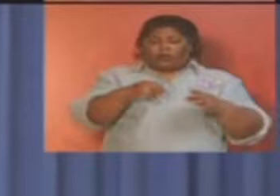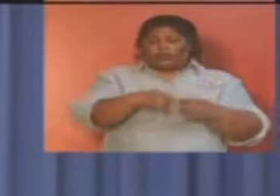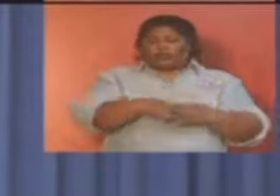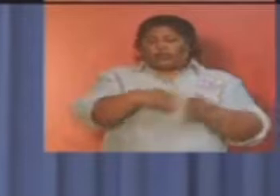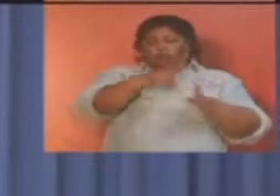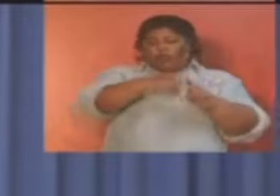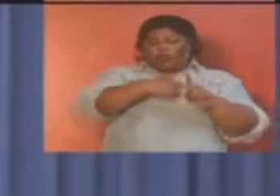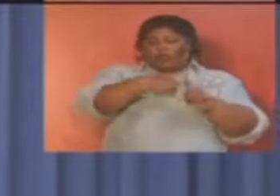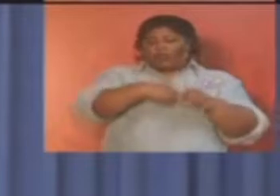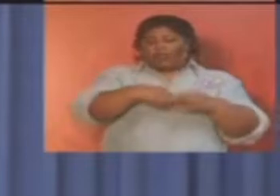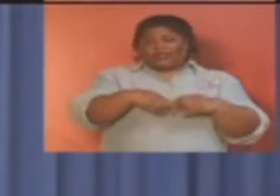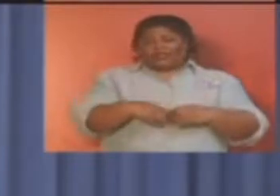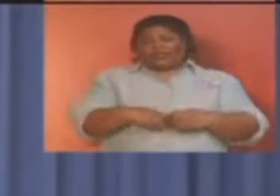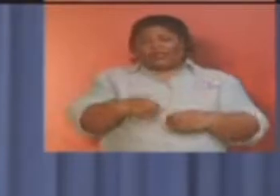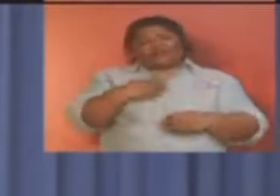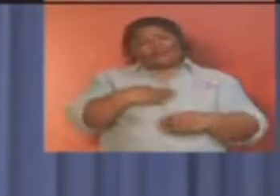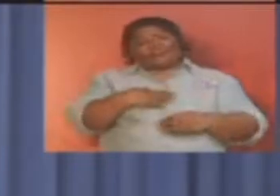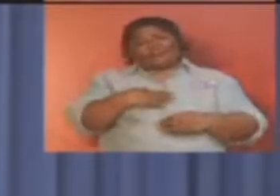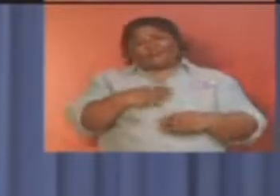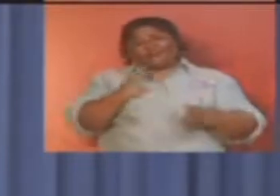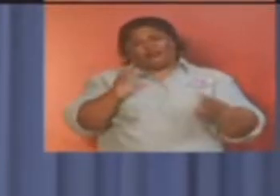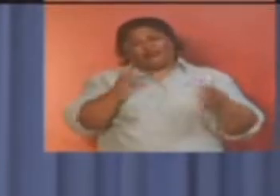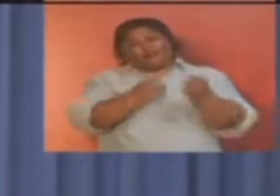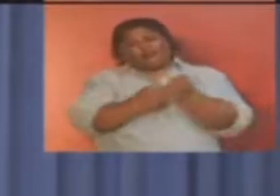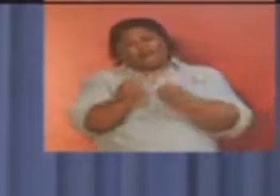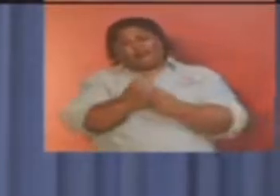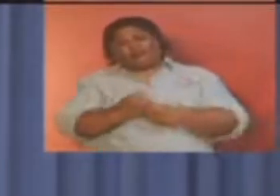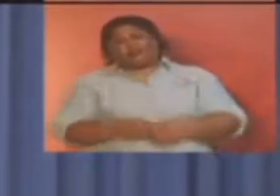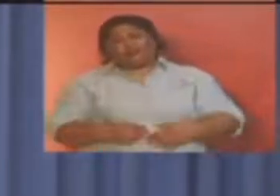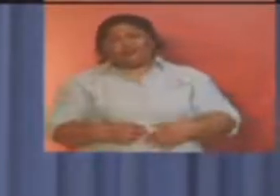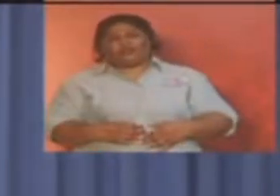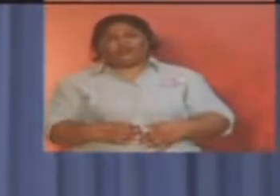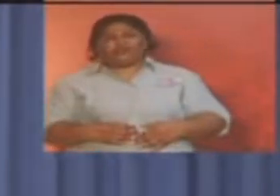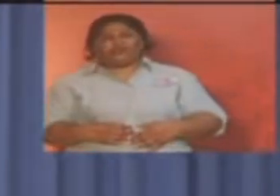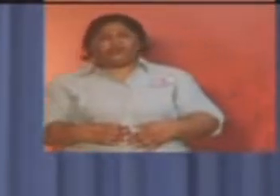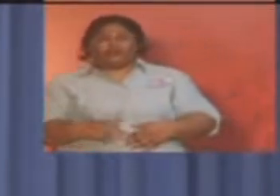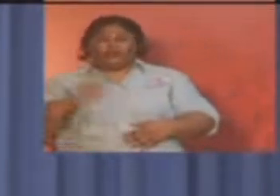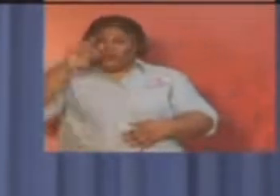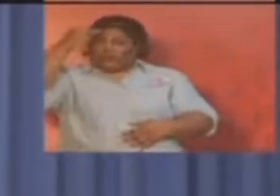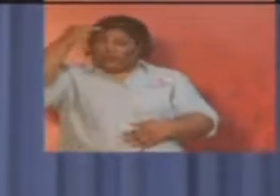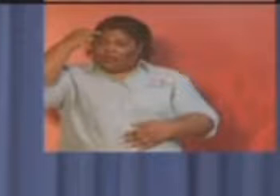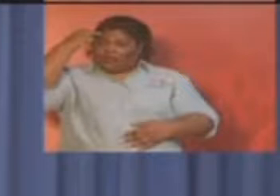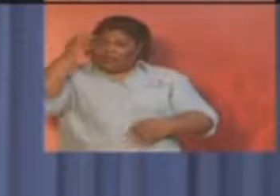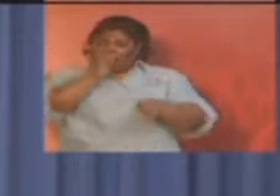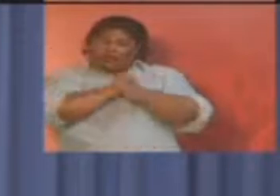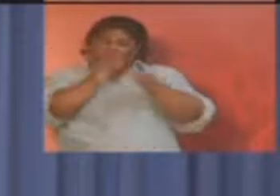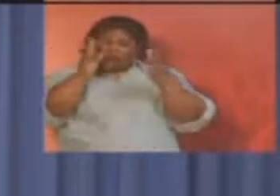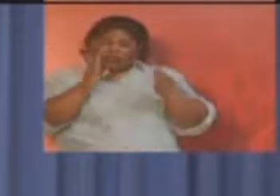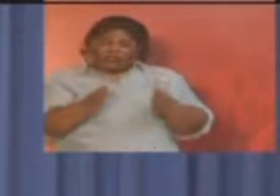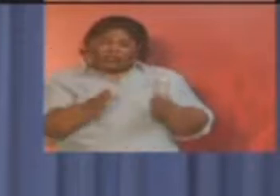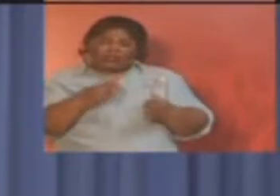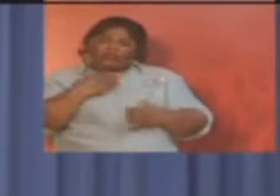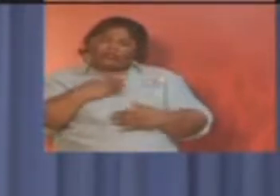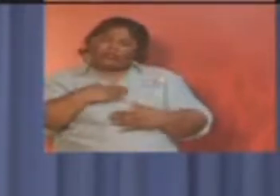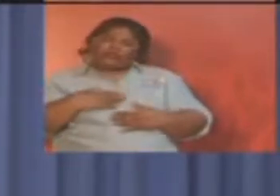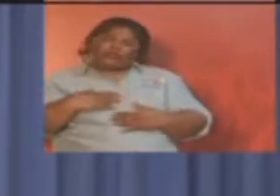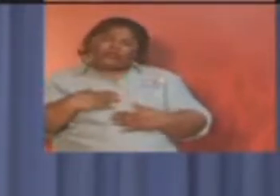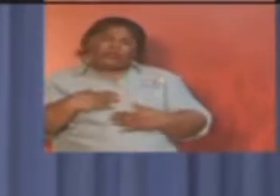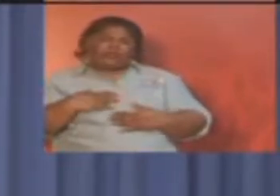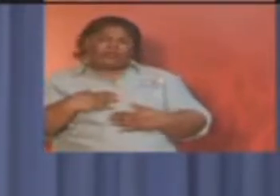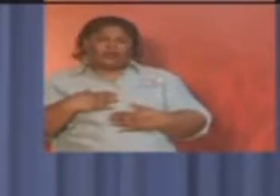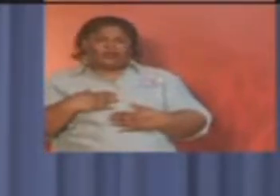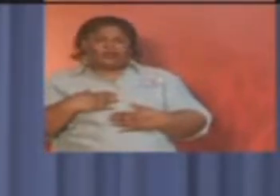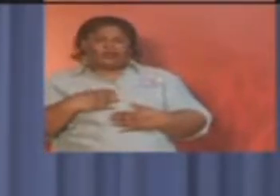The government workers, you are going to be told, or you know who you are from previous experience, what your role is in all of